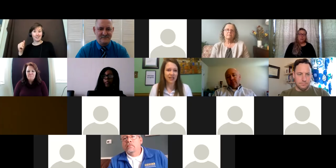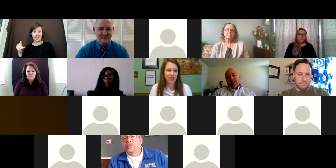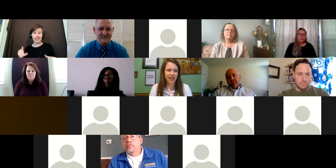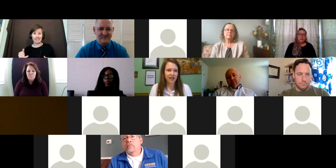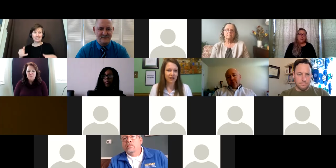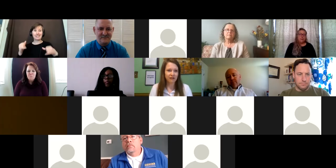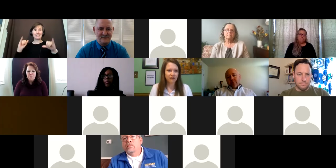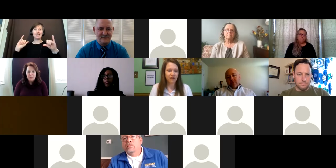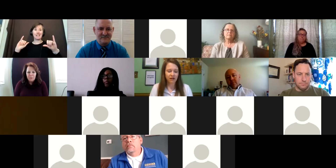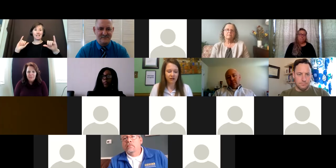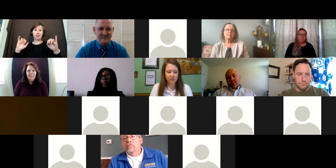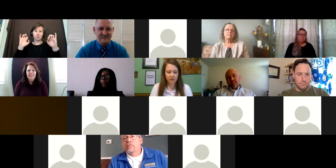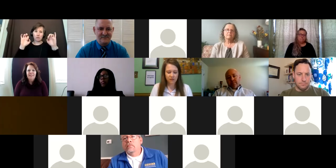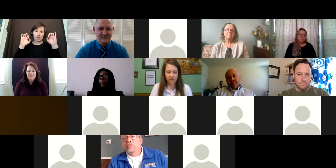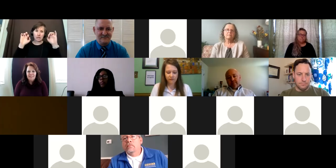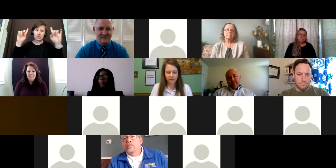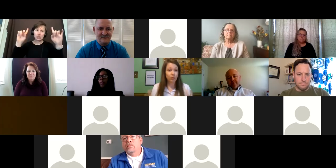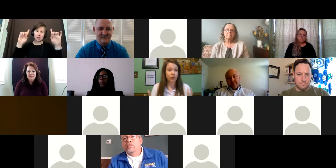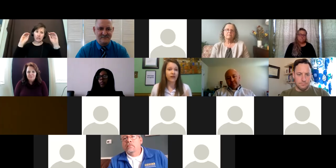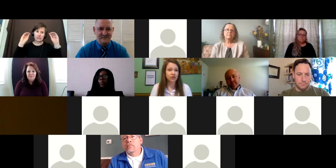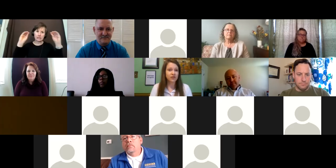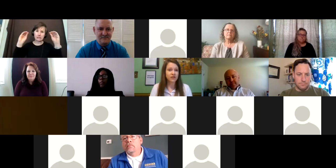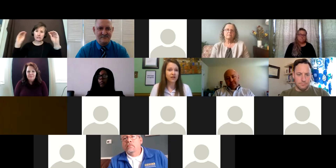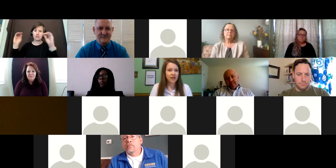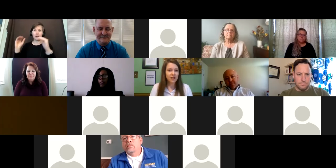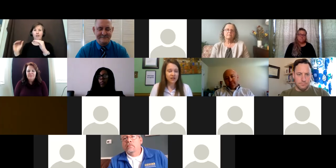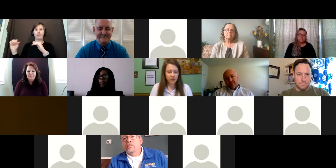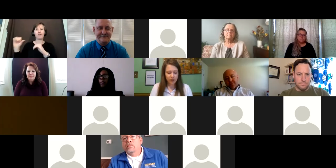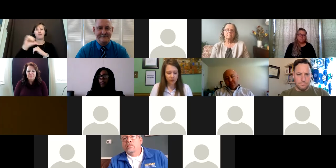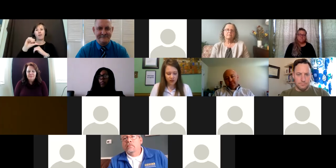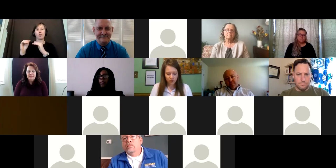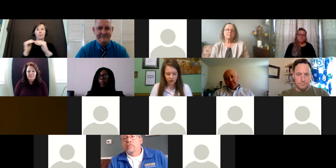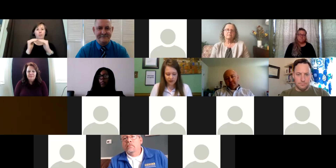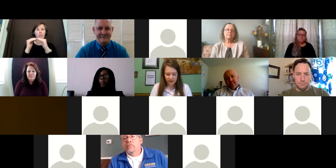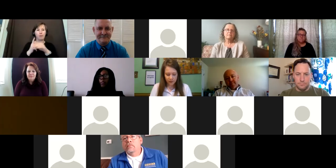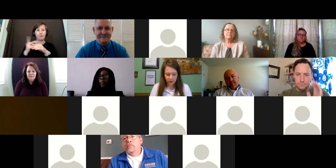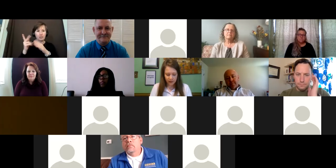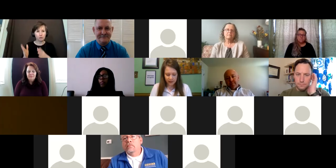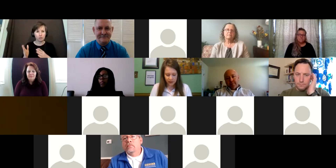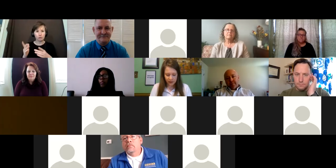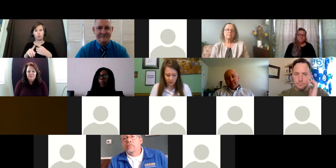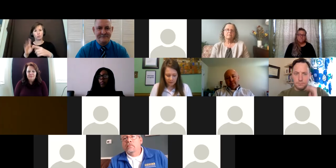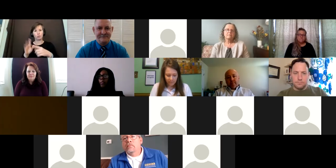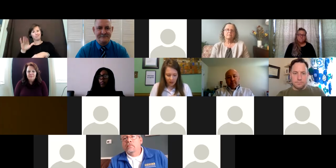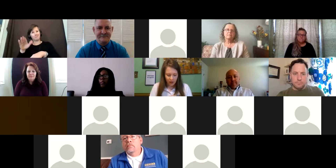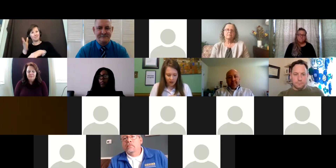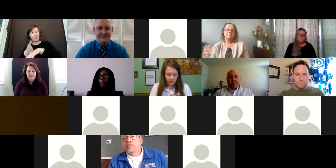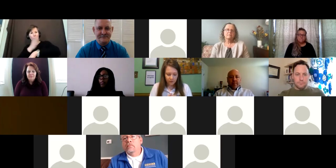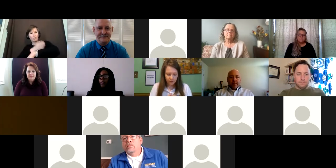actively educating fellow professionals to be able to improve accessibility. So